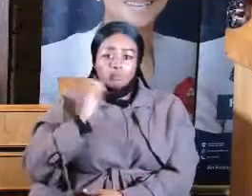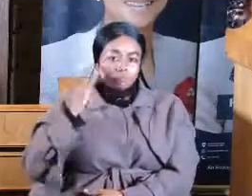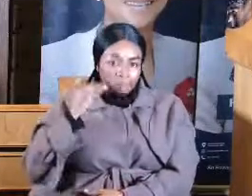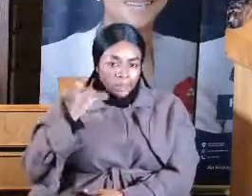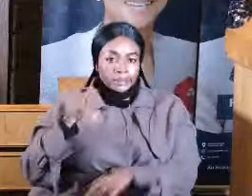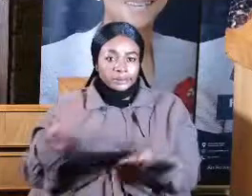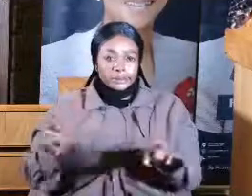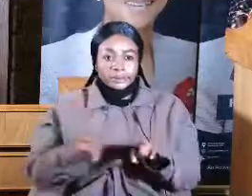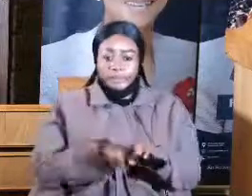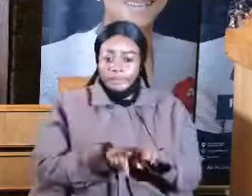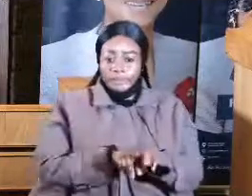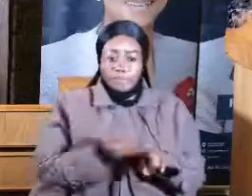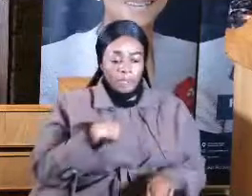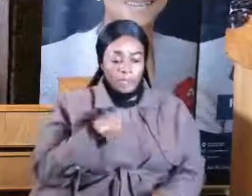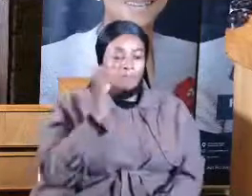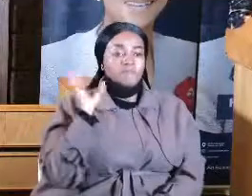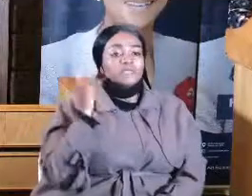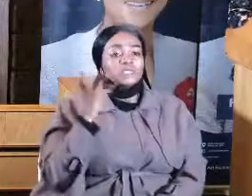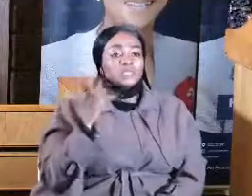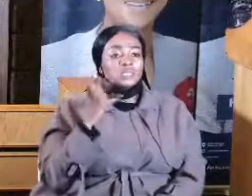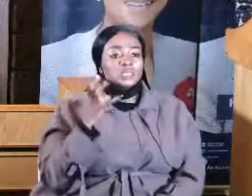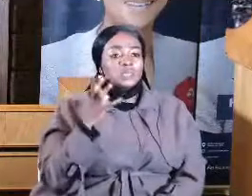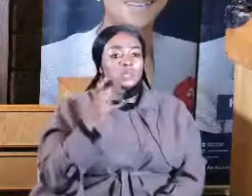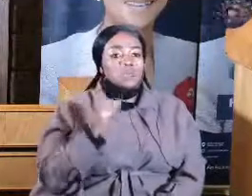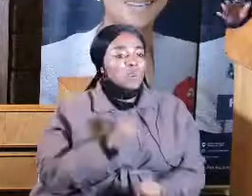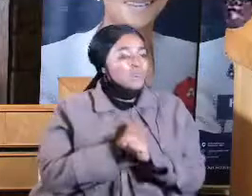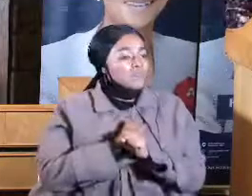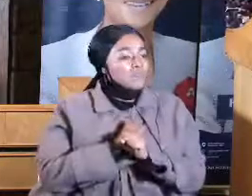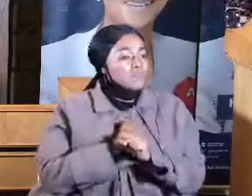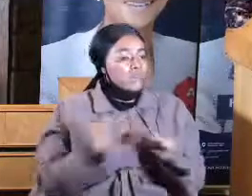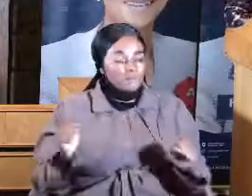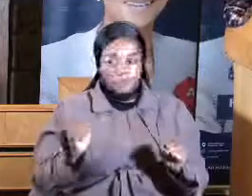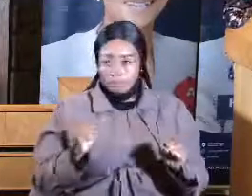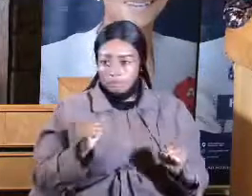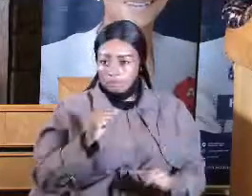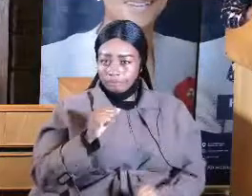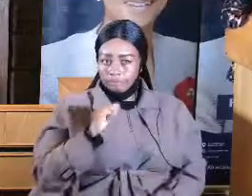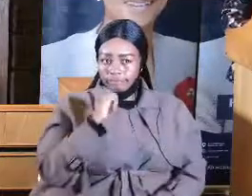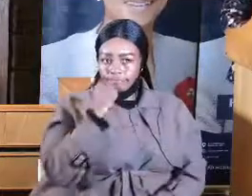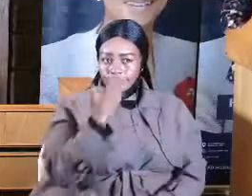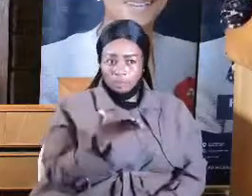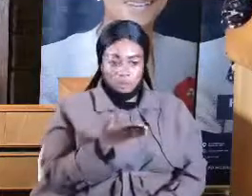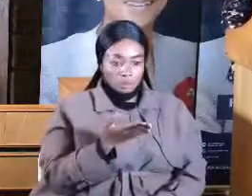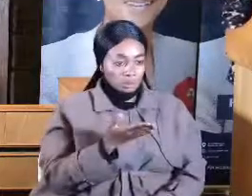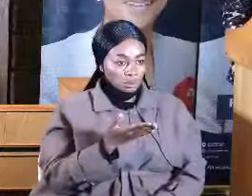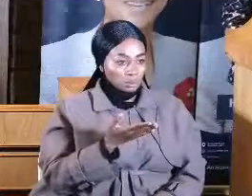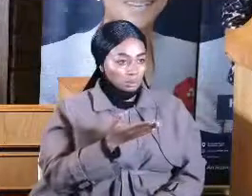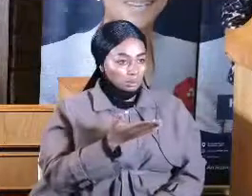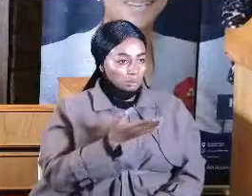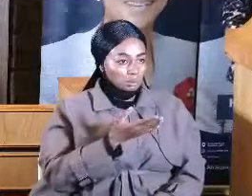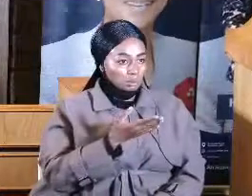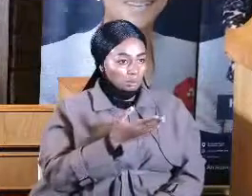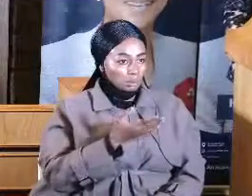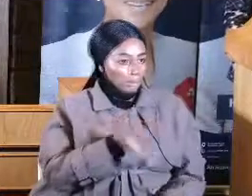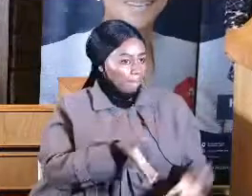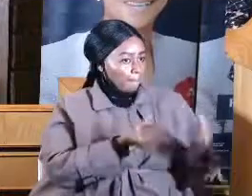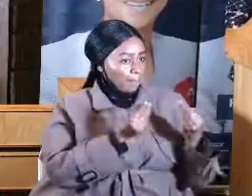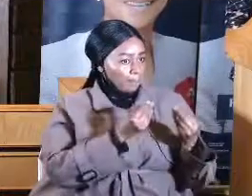about 3 or 4 in the Free State, we are not benefiting from any legal panel in this city.